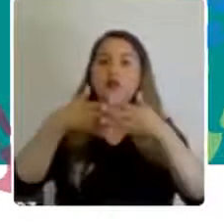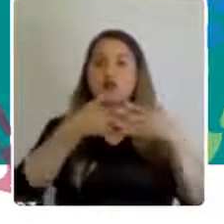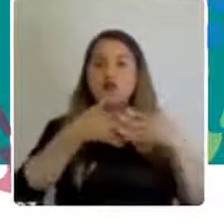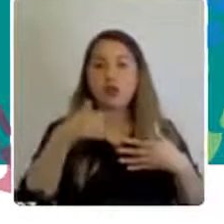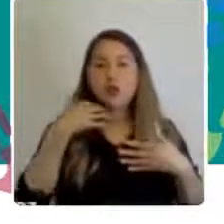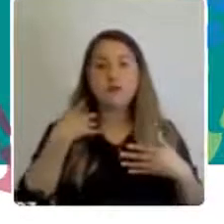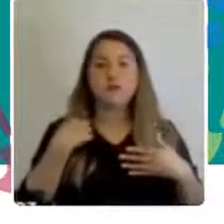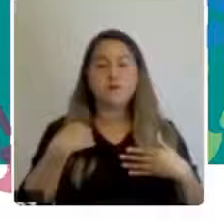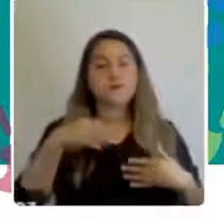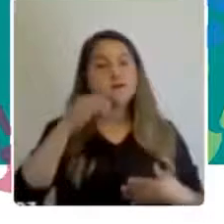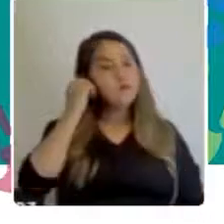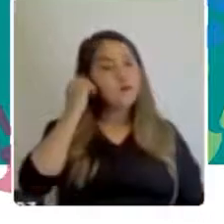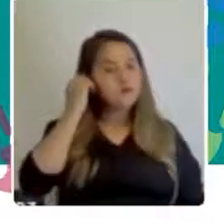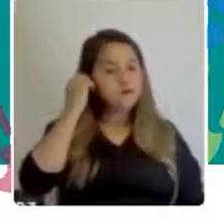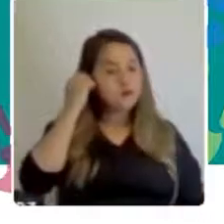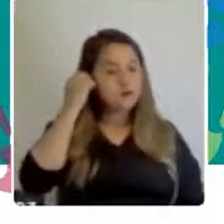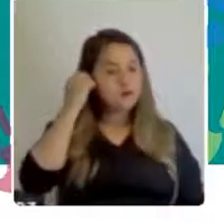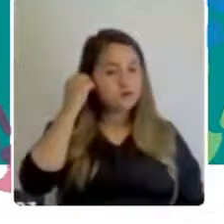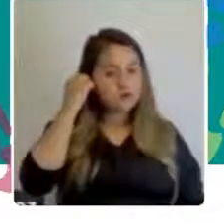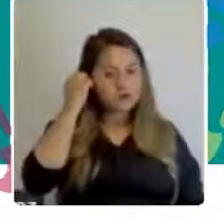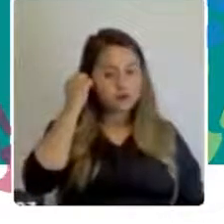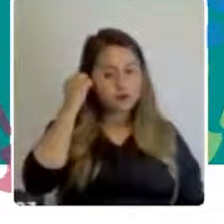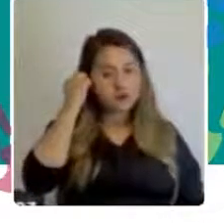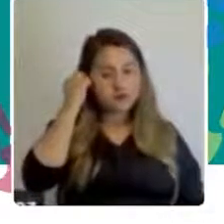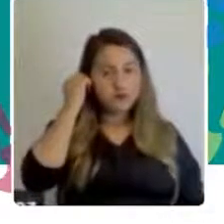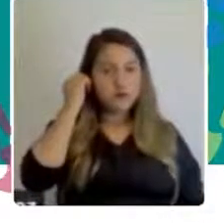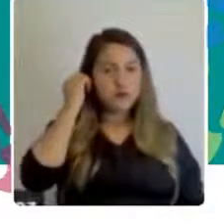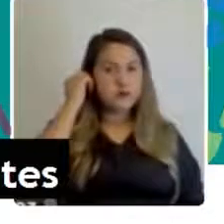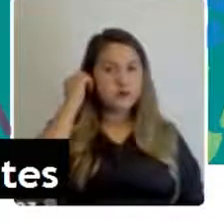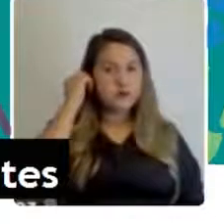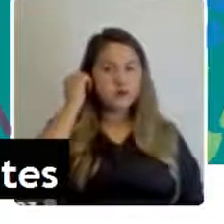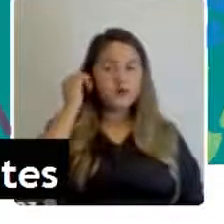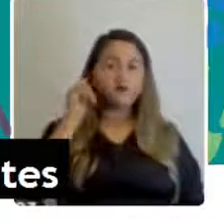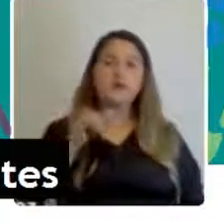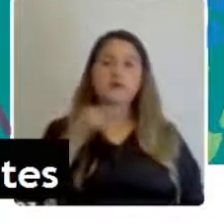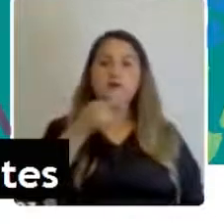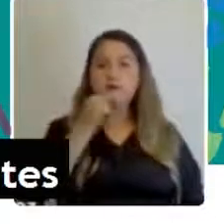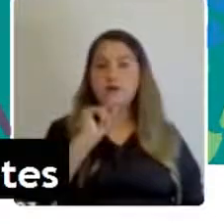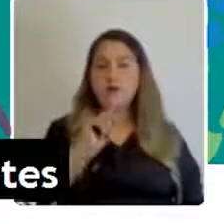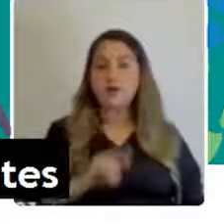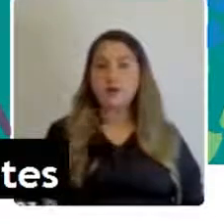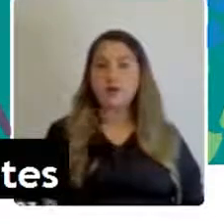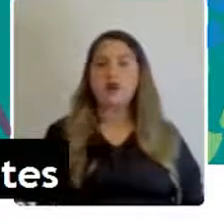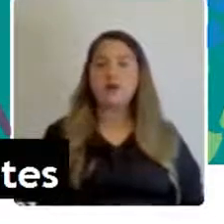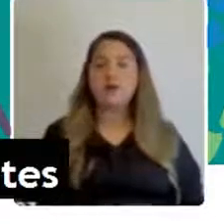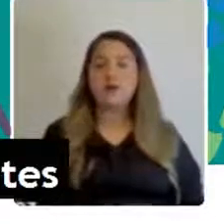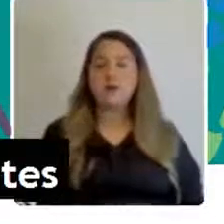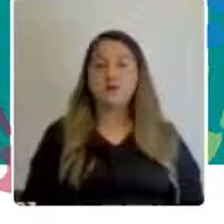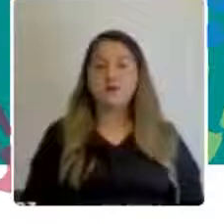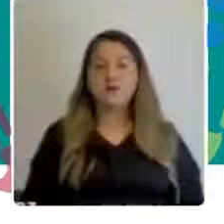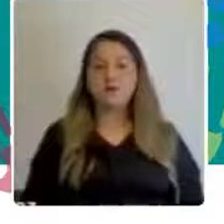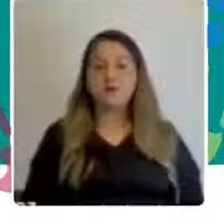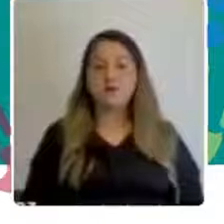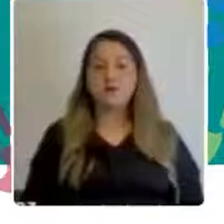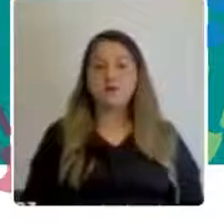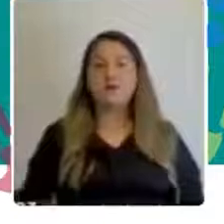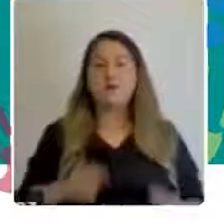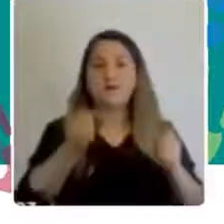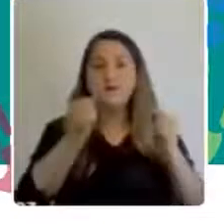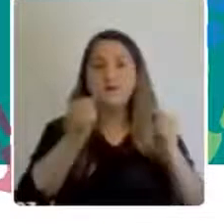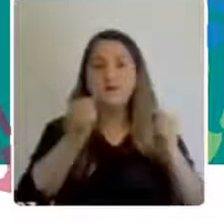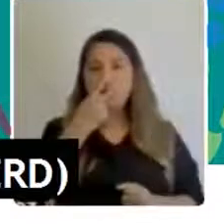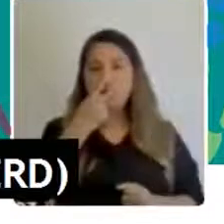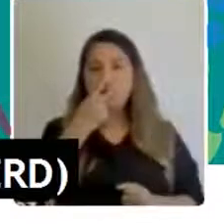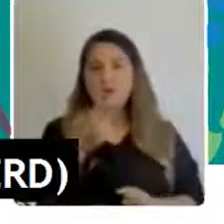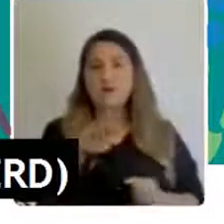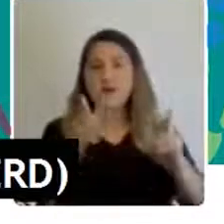we decided to expand at international level. And as you can see, there are other initiatives which are very,